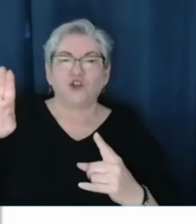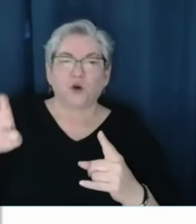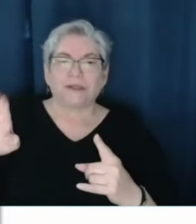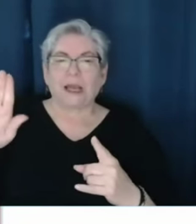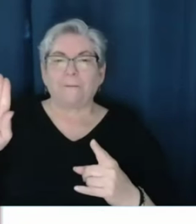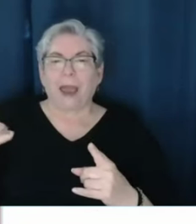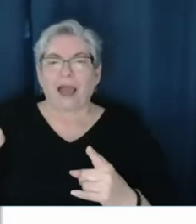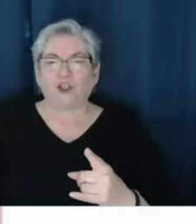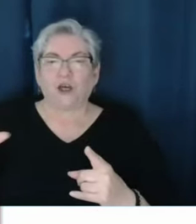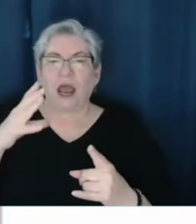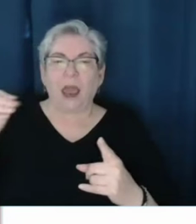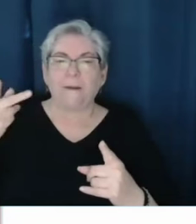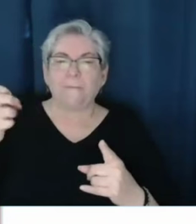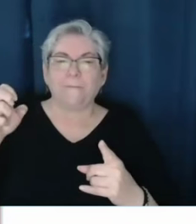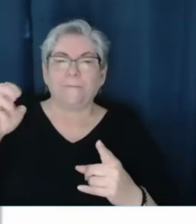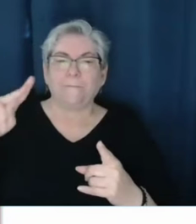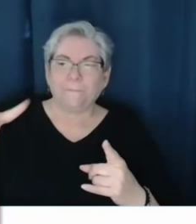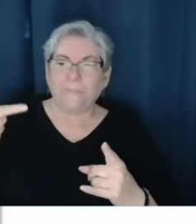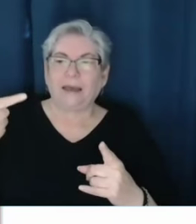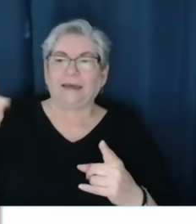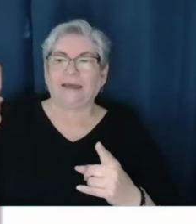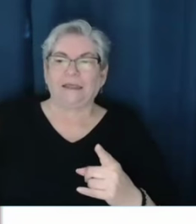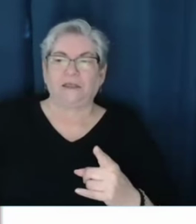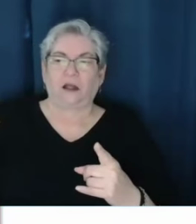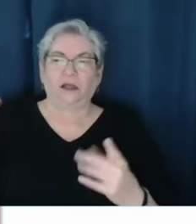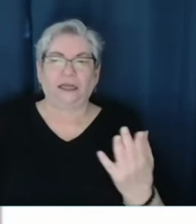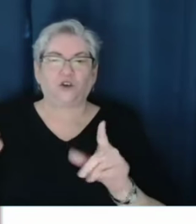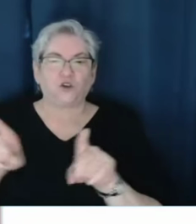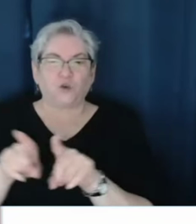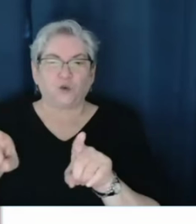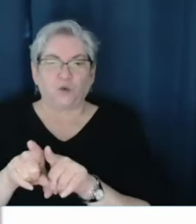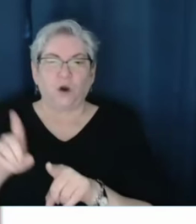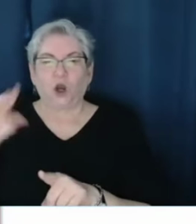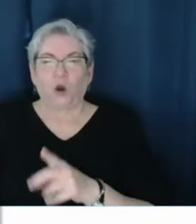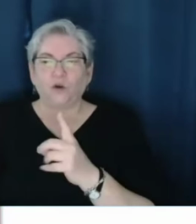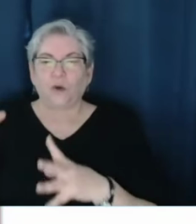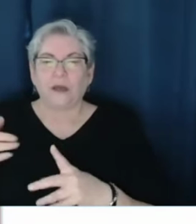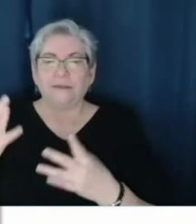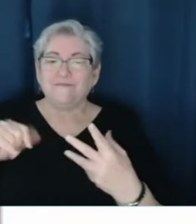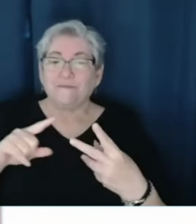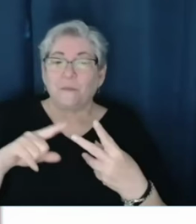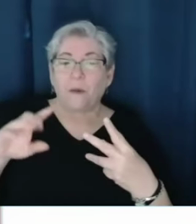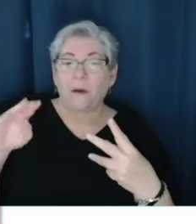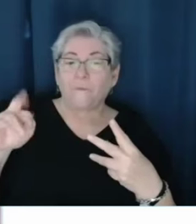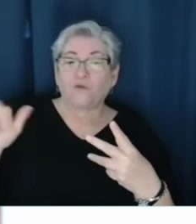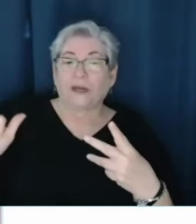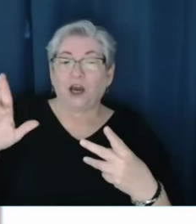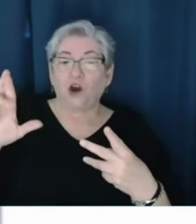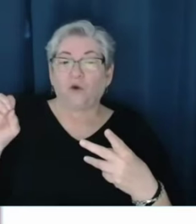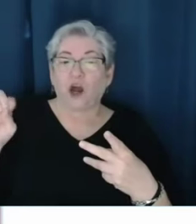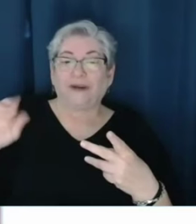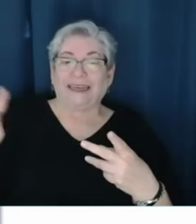are co-directors, and I'm not sure if Maria Rodriguez is available. I am Jessica